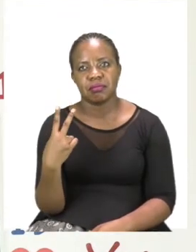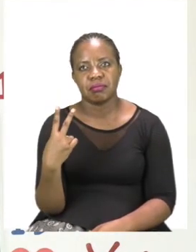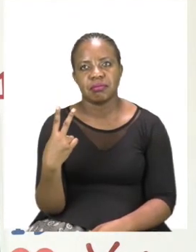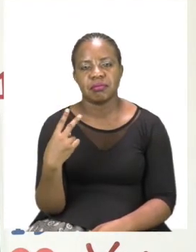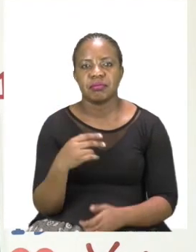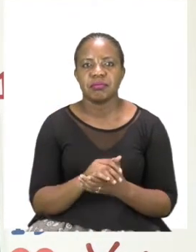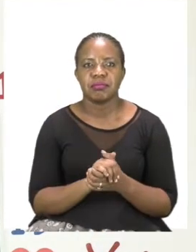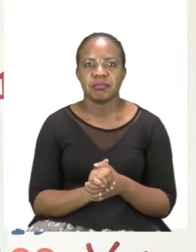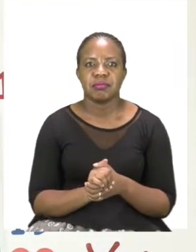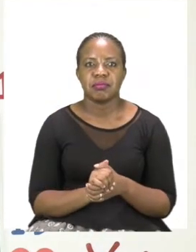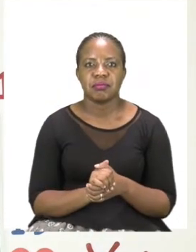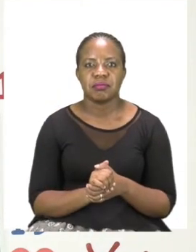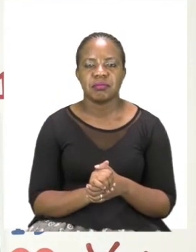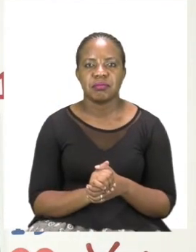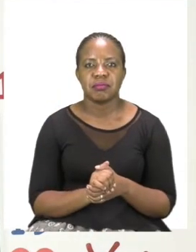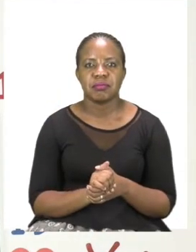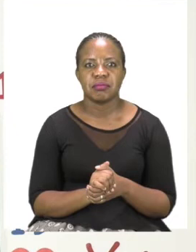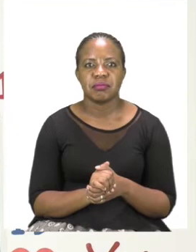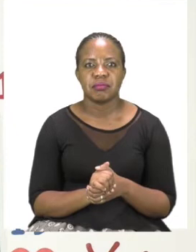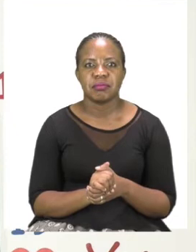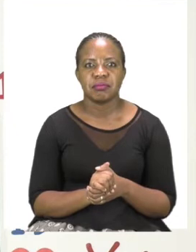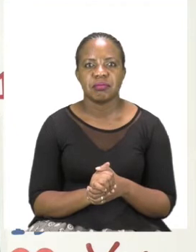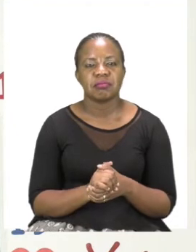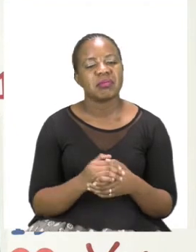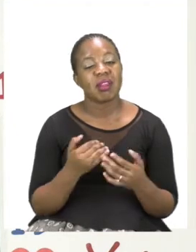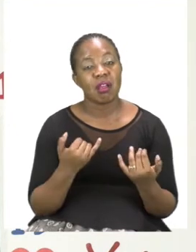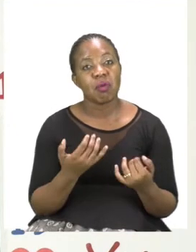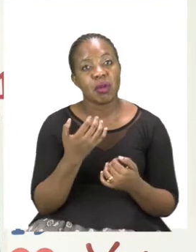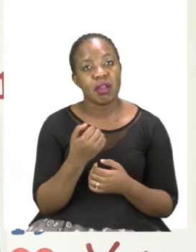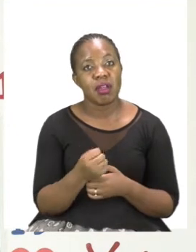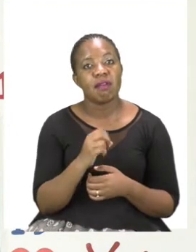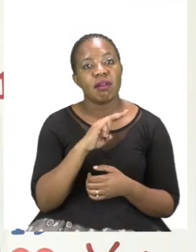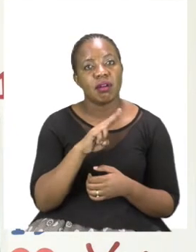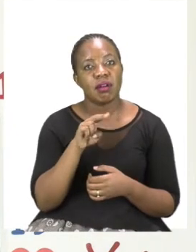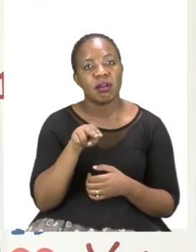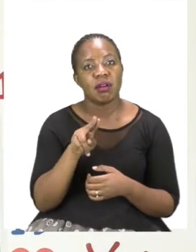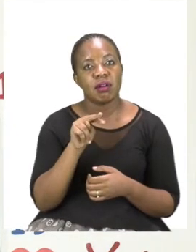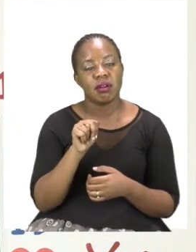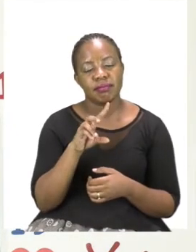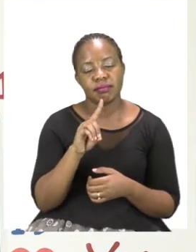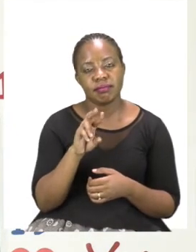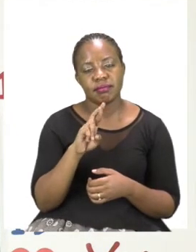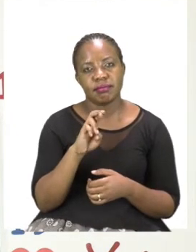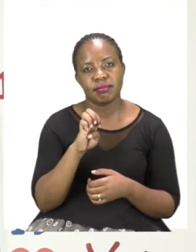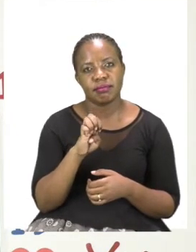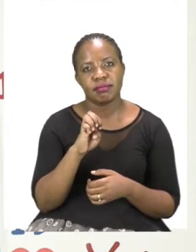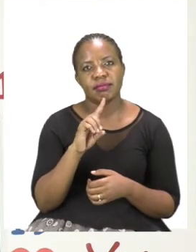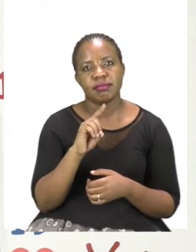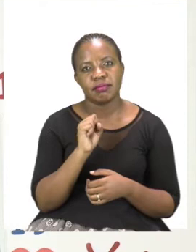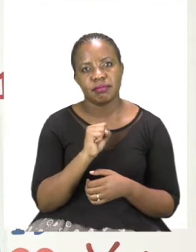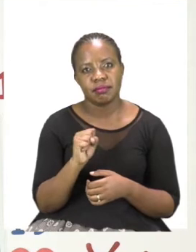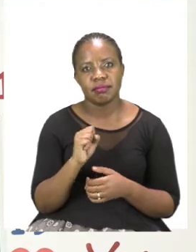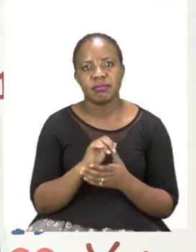172. This time we do have 100. So we're going to first take the number we see here, which